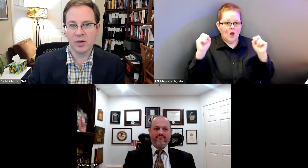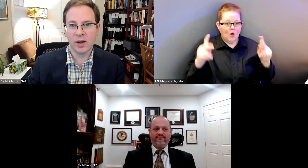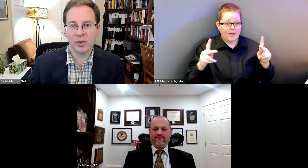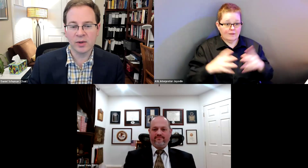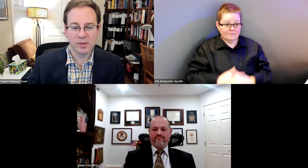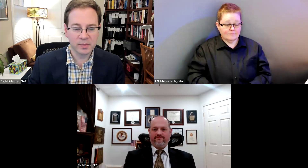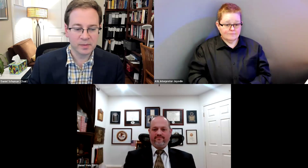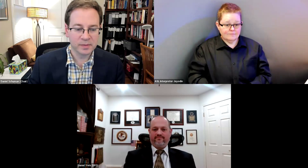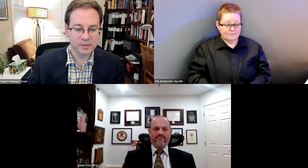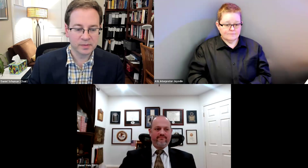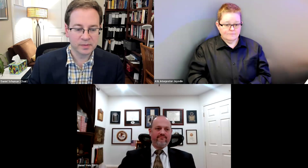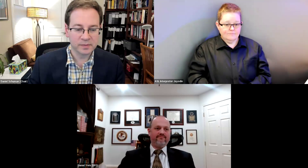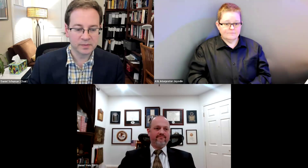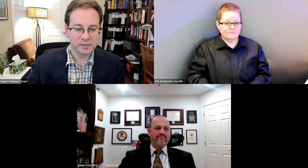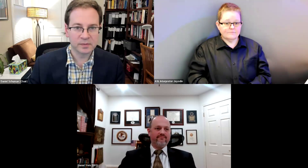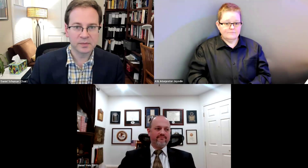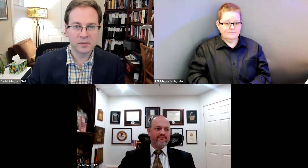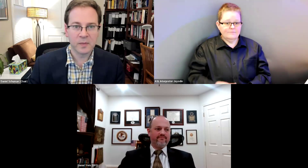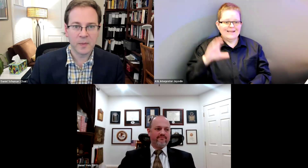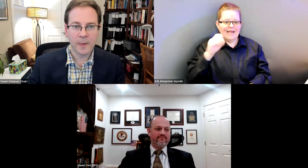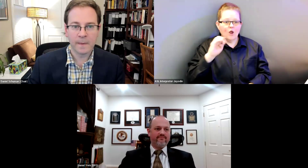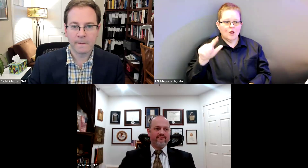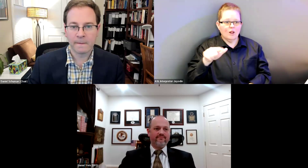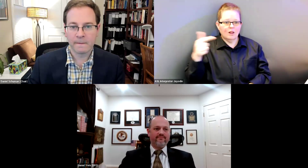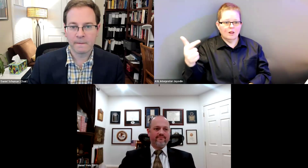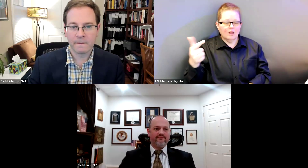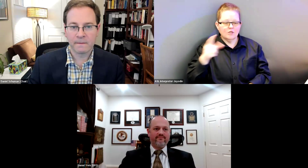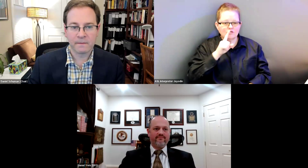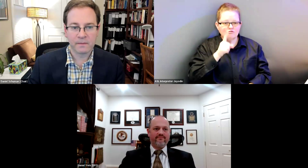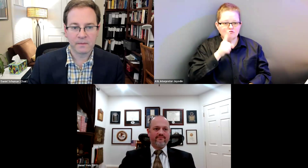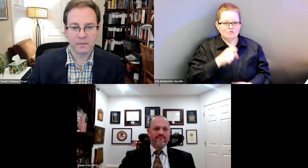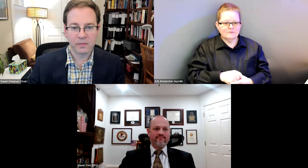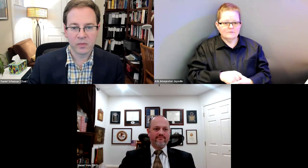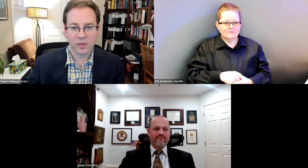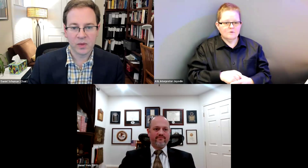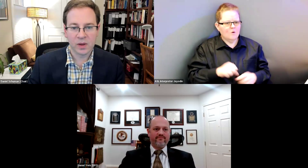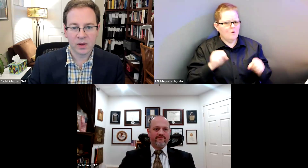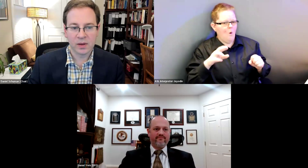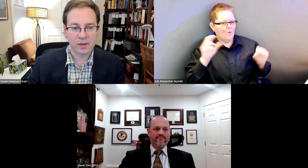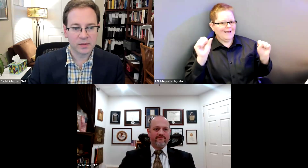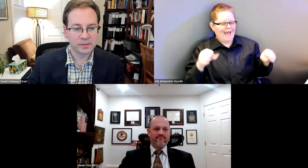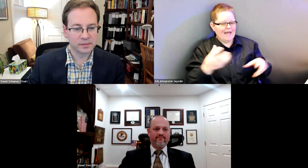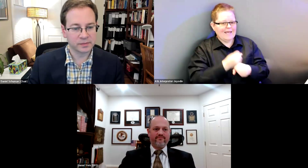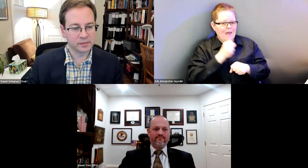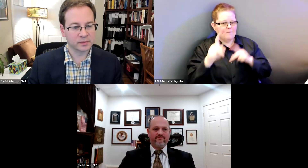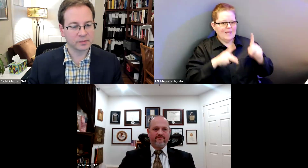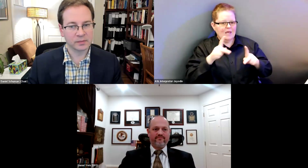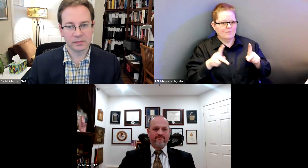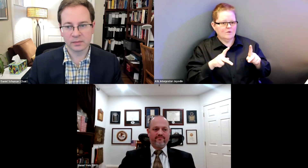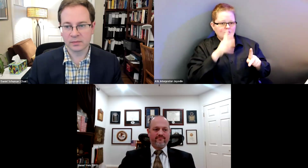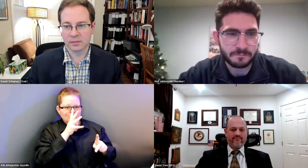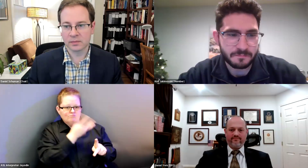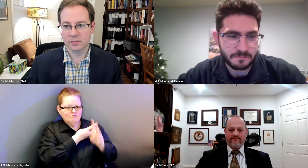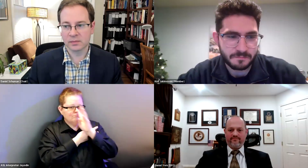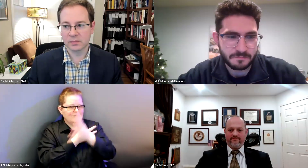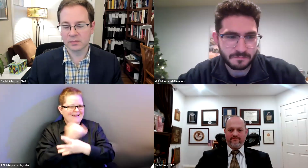Yeah, Carol, go ahead, please. Sure. Yeah, or it could get people to tune out of the process if they know we're going to get punished anyway.